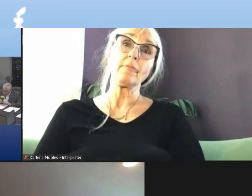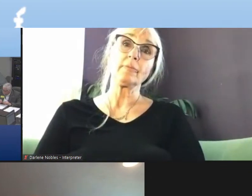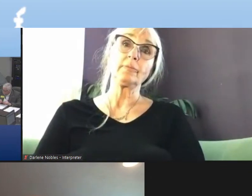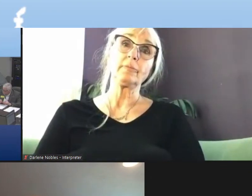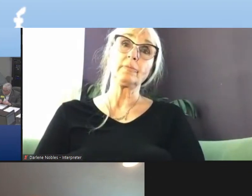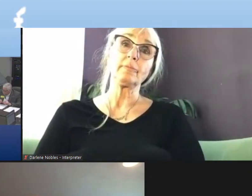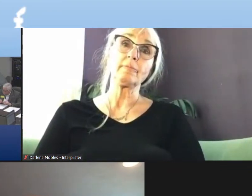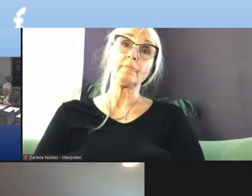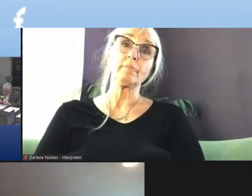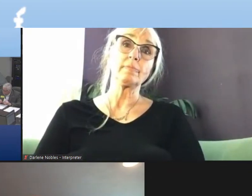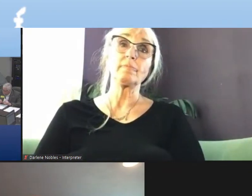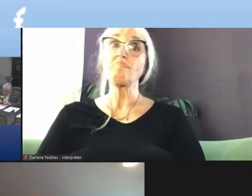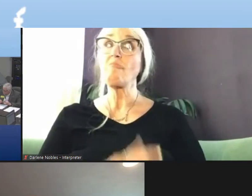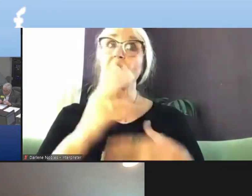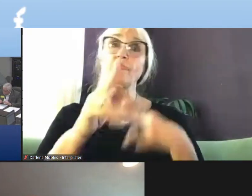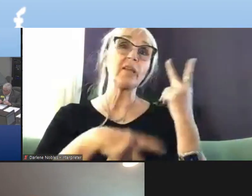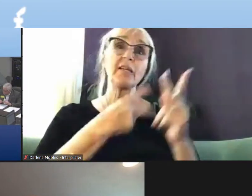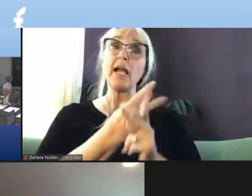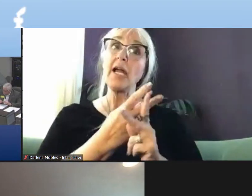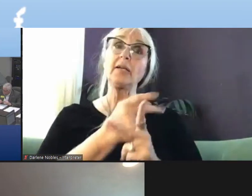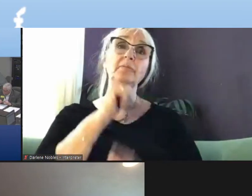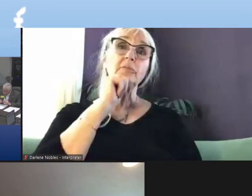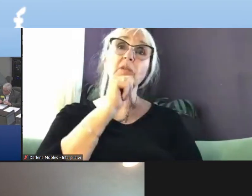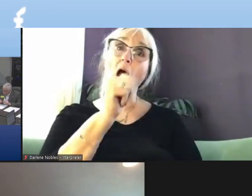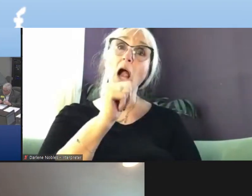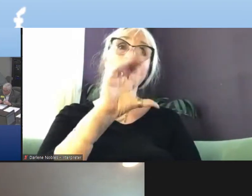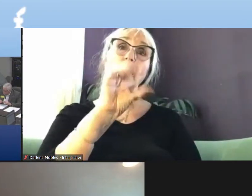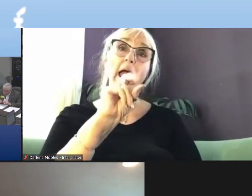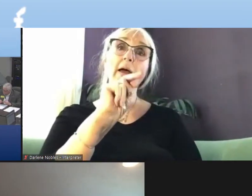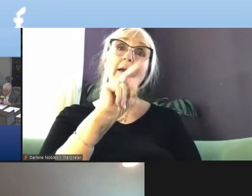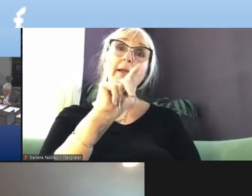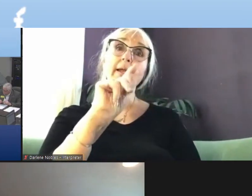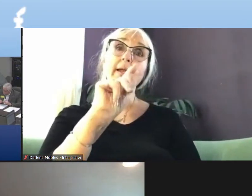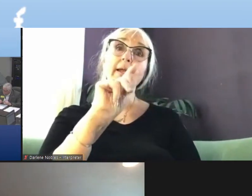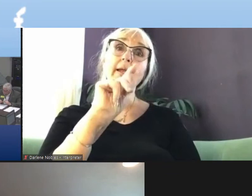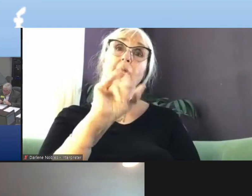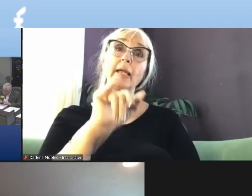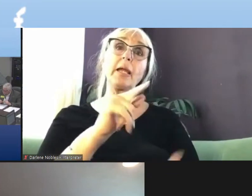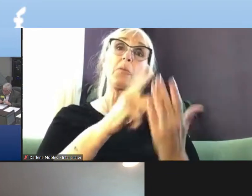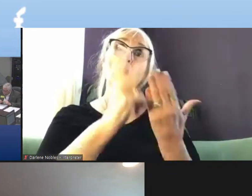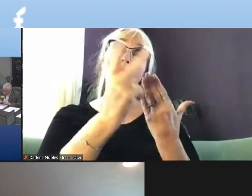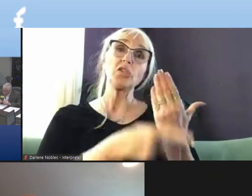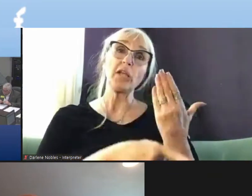what type of non-county projects, we